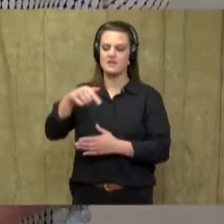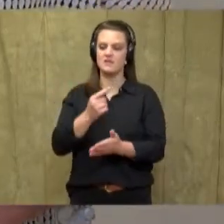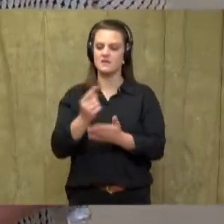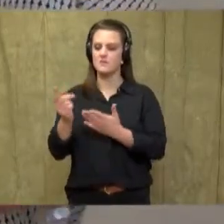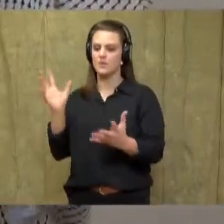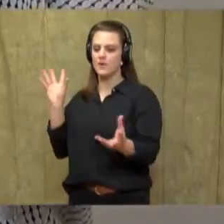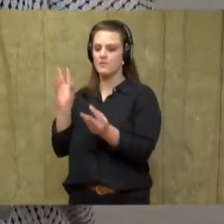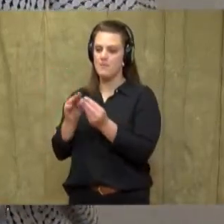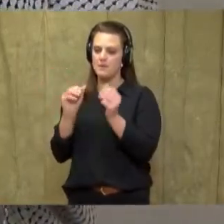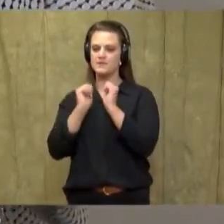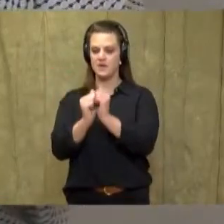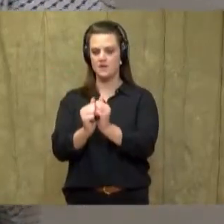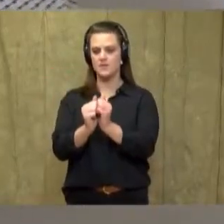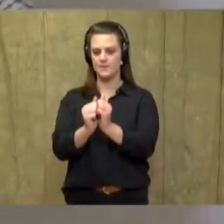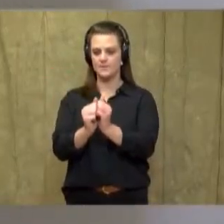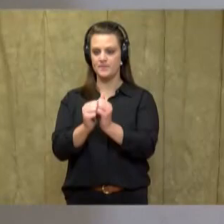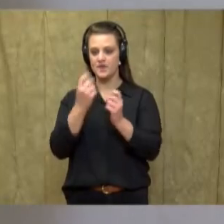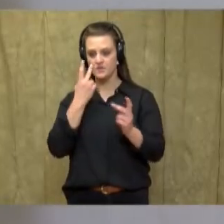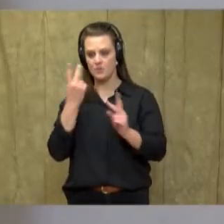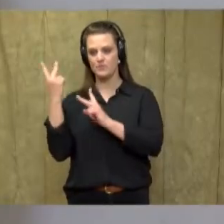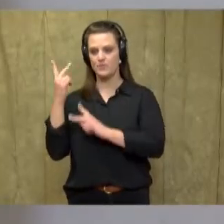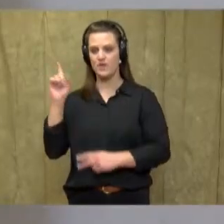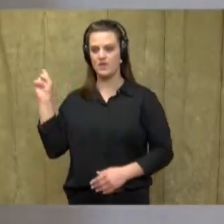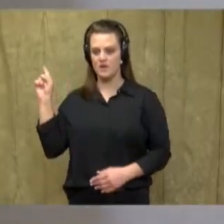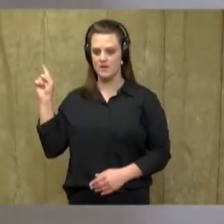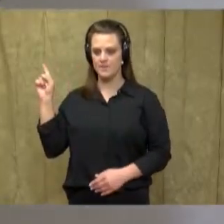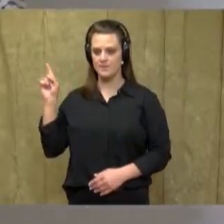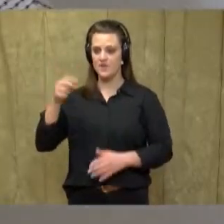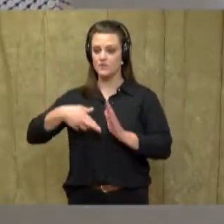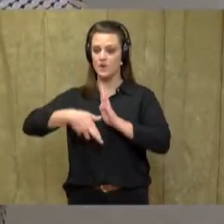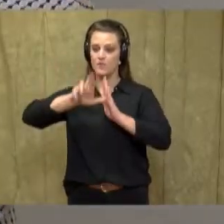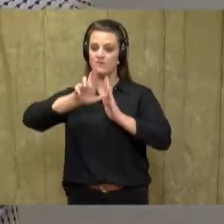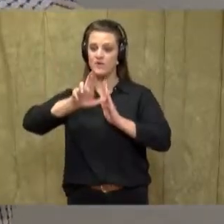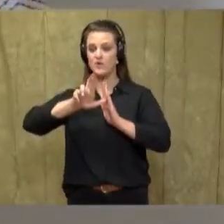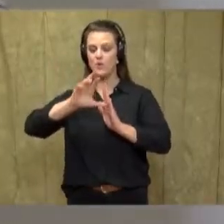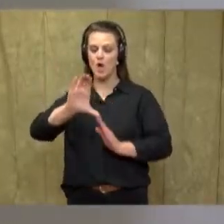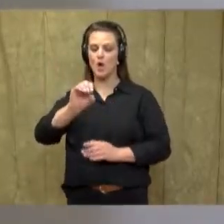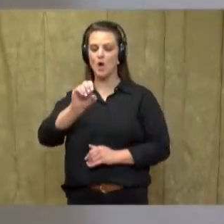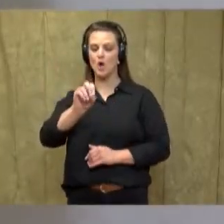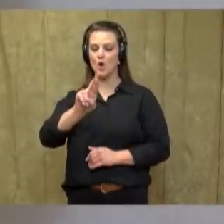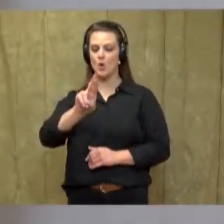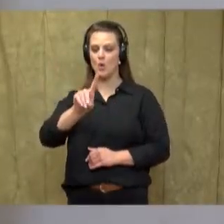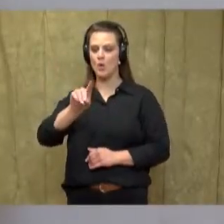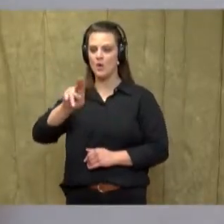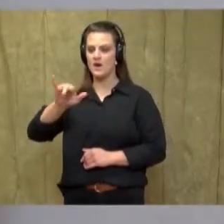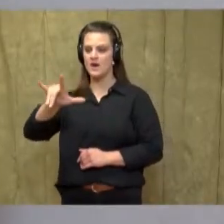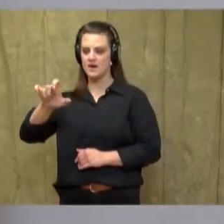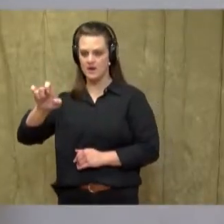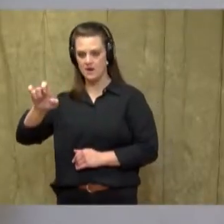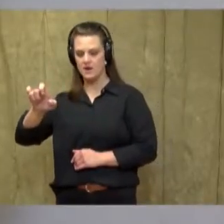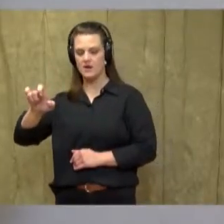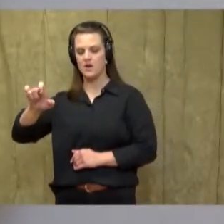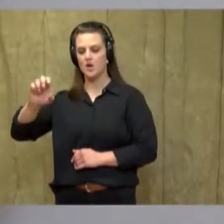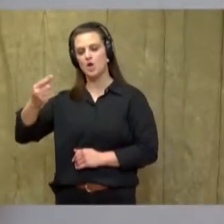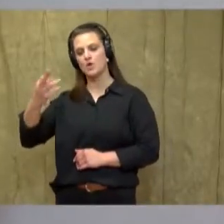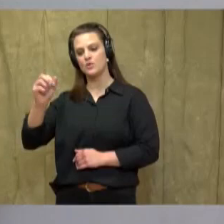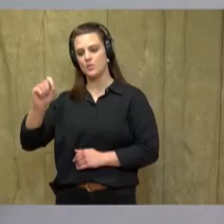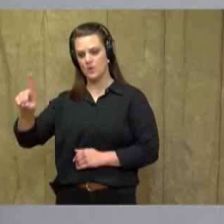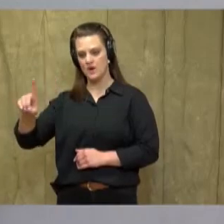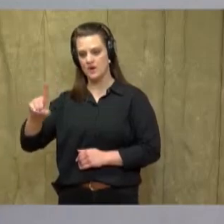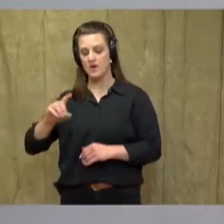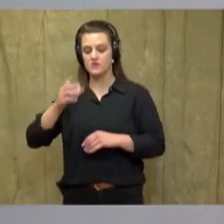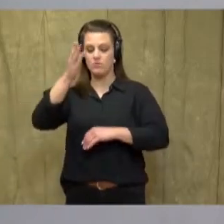week. So take a look. We're going to review coordinate grid. And we're only going to look in the